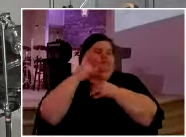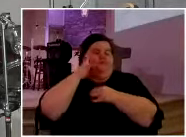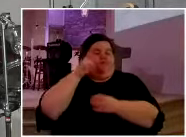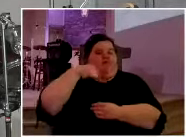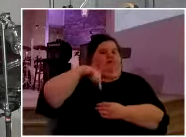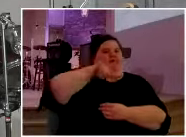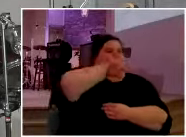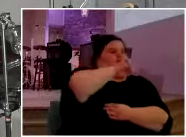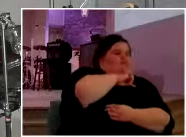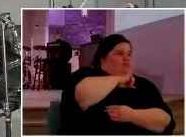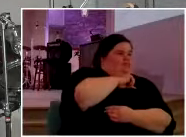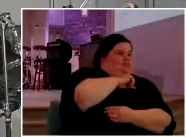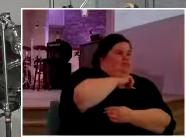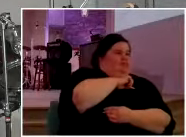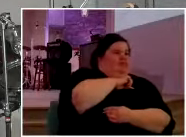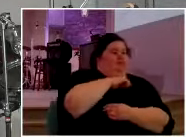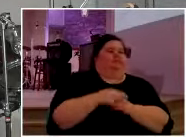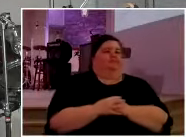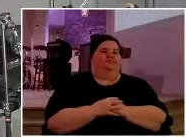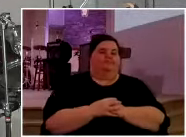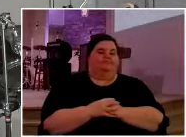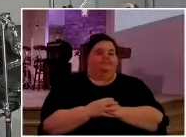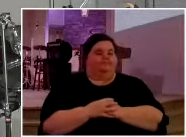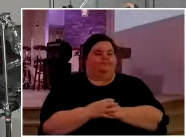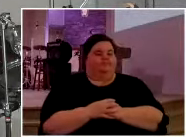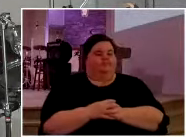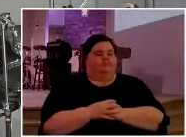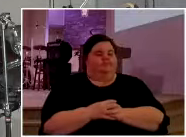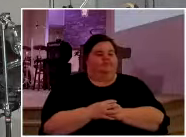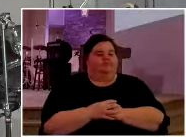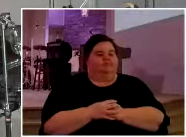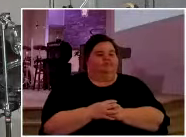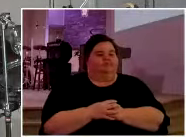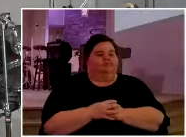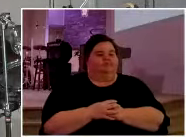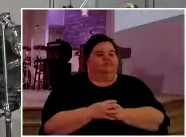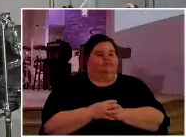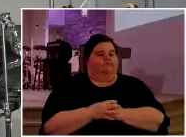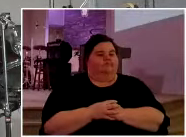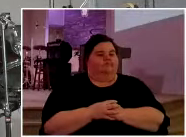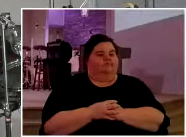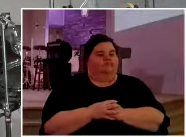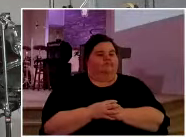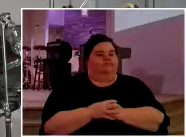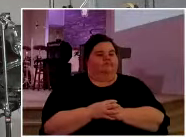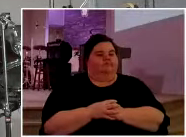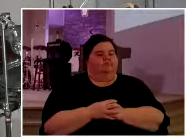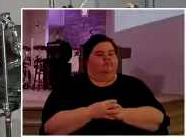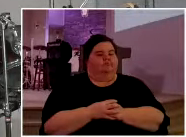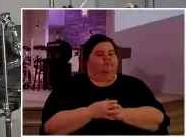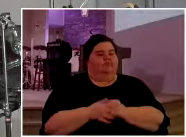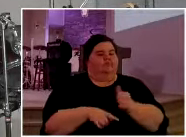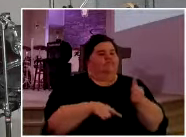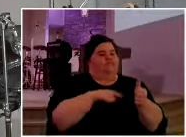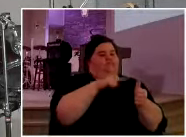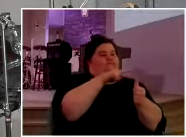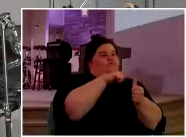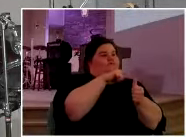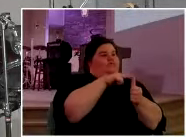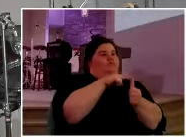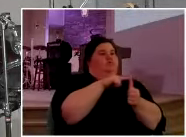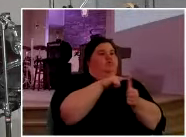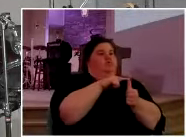even though. And so what happens is this. First understanding is we have to